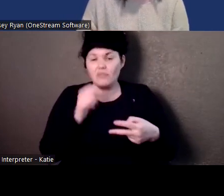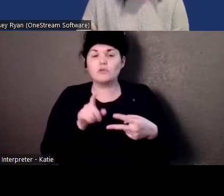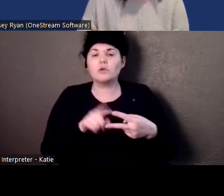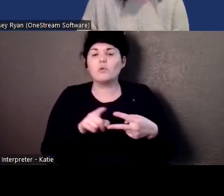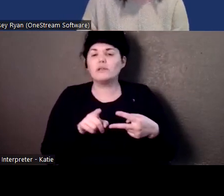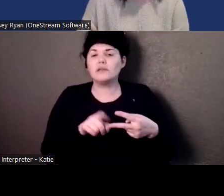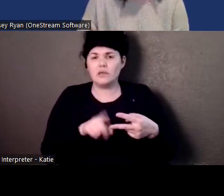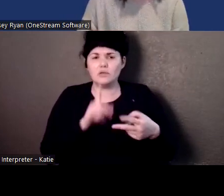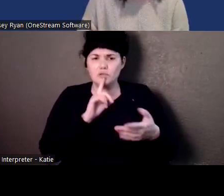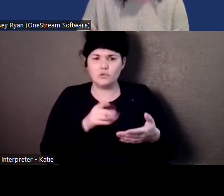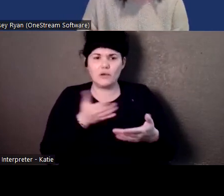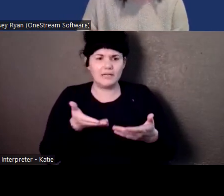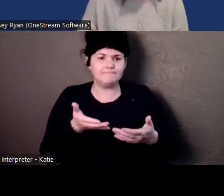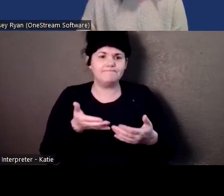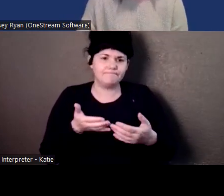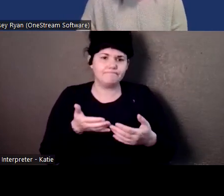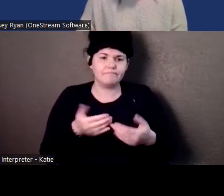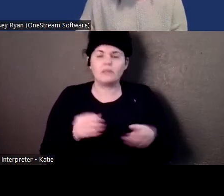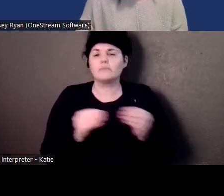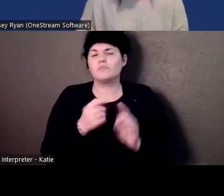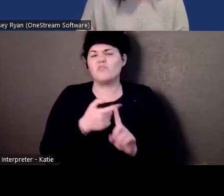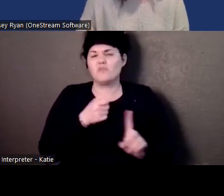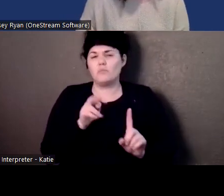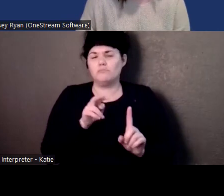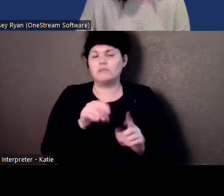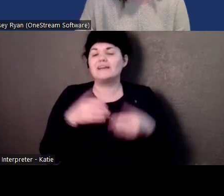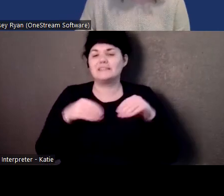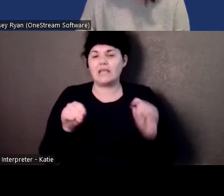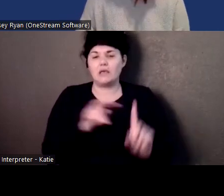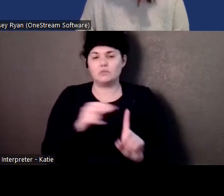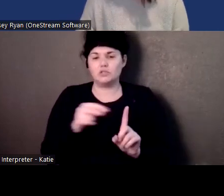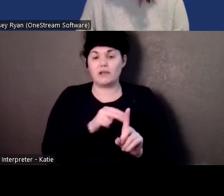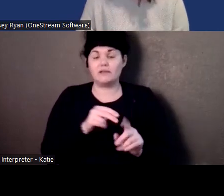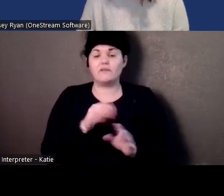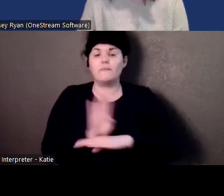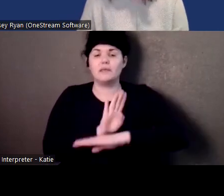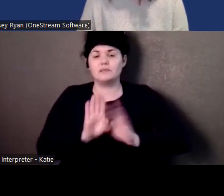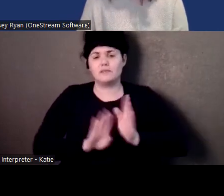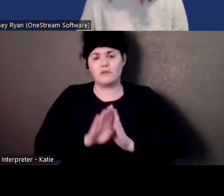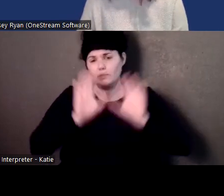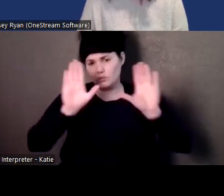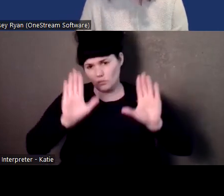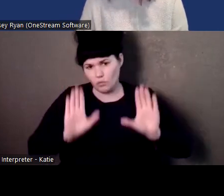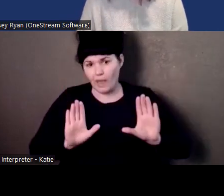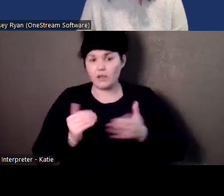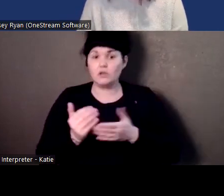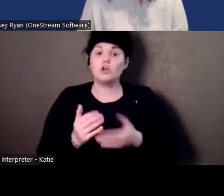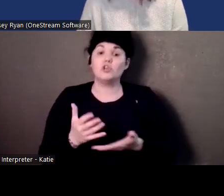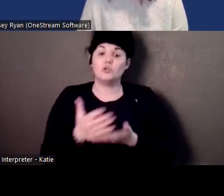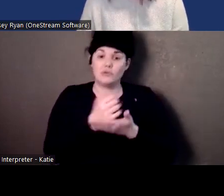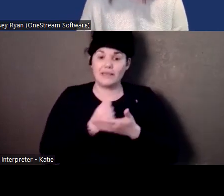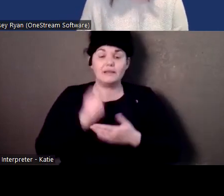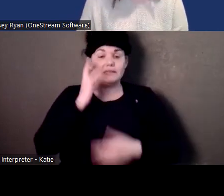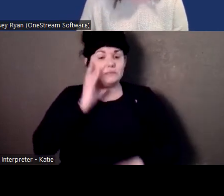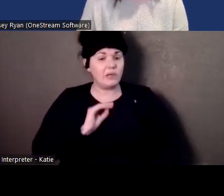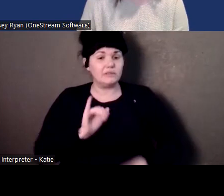of the woods, more from a sales perspective. Business development is great. Get that experience as an intern, join us full time,